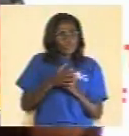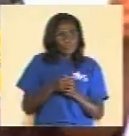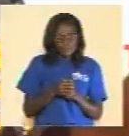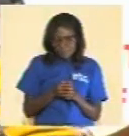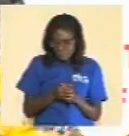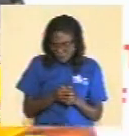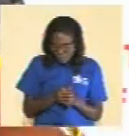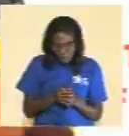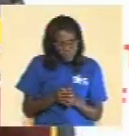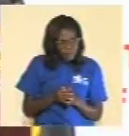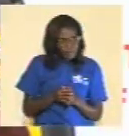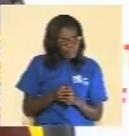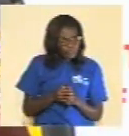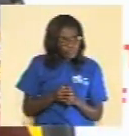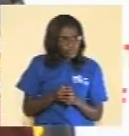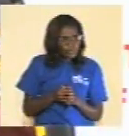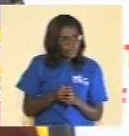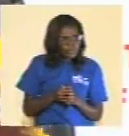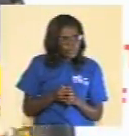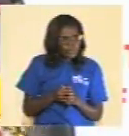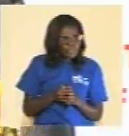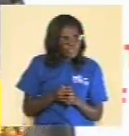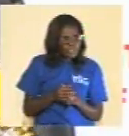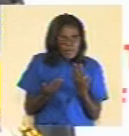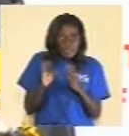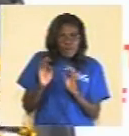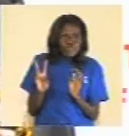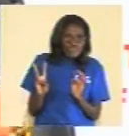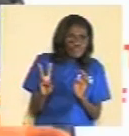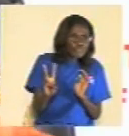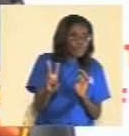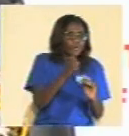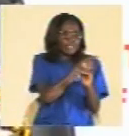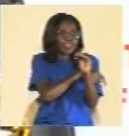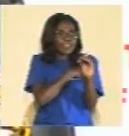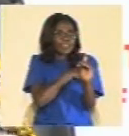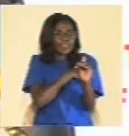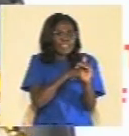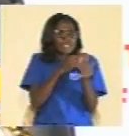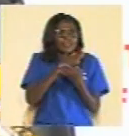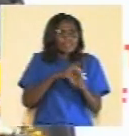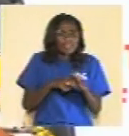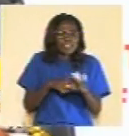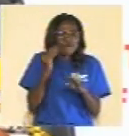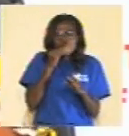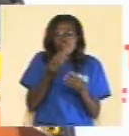person. You go to the clinic every day, then we go together. Do you understand? Sometimes even just giving them food.